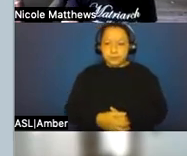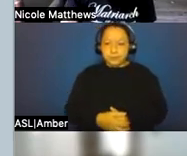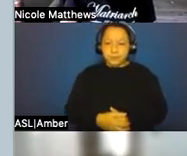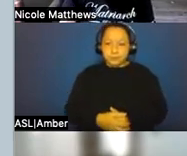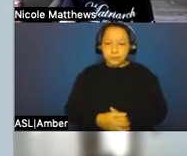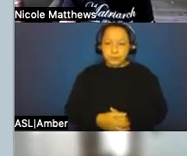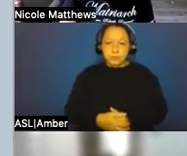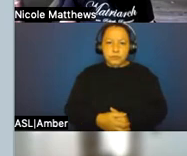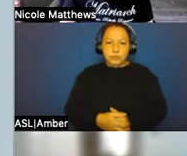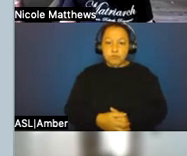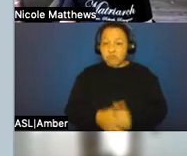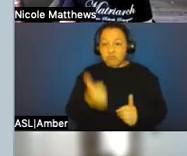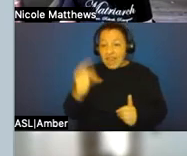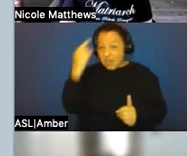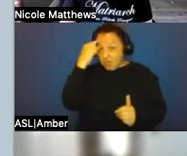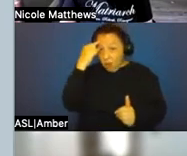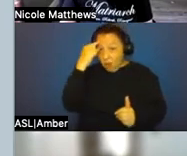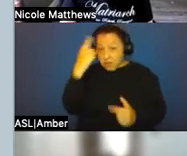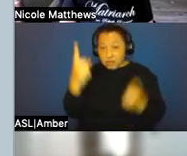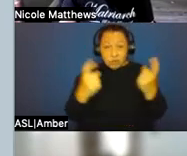Thoughts, questions?